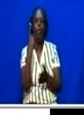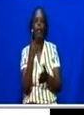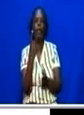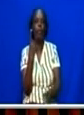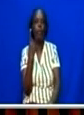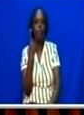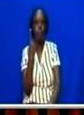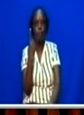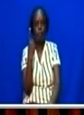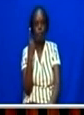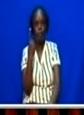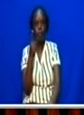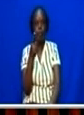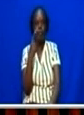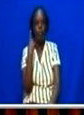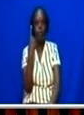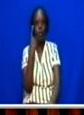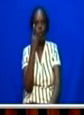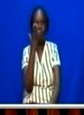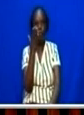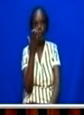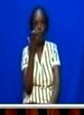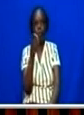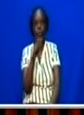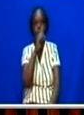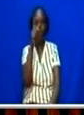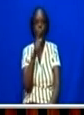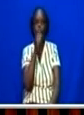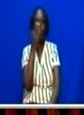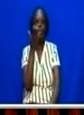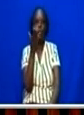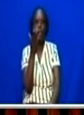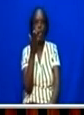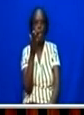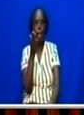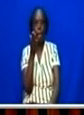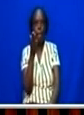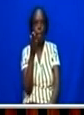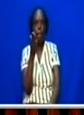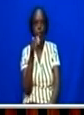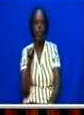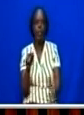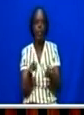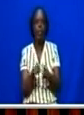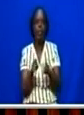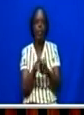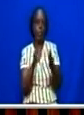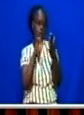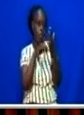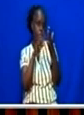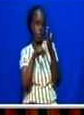activity. And in our first activity, we get our first question. That question reads,